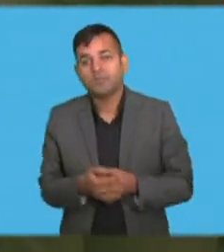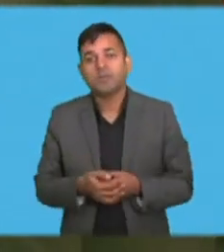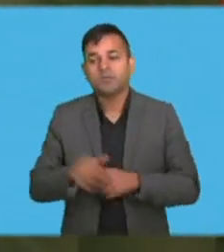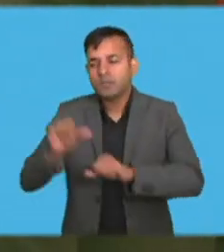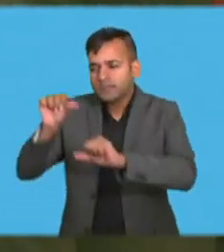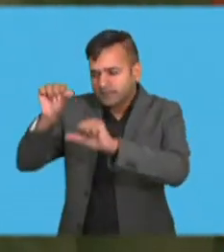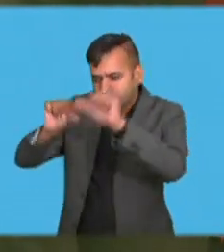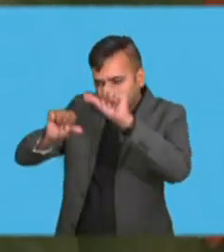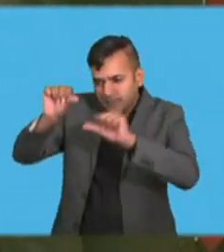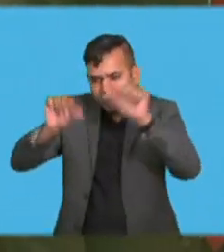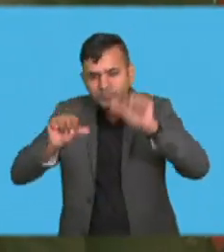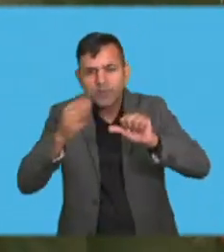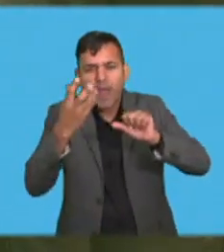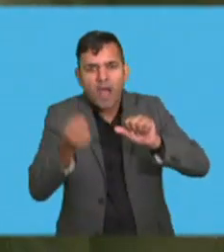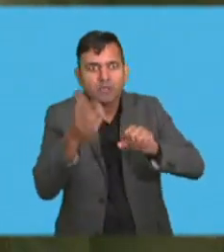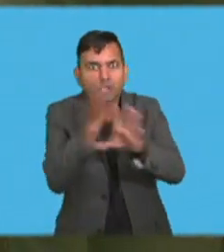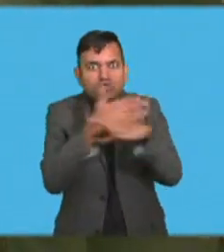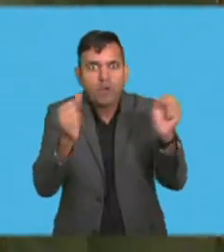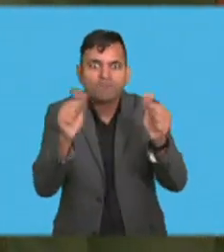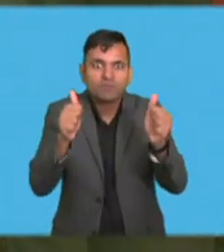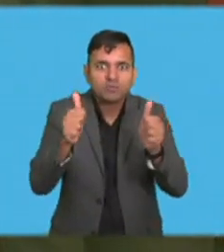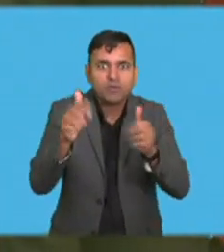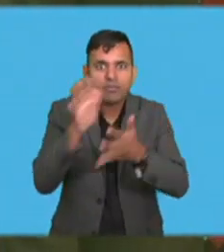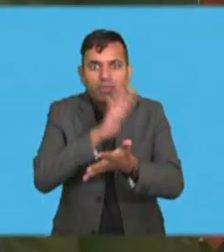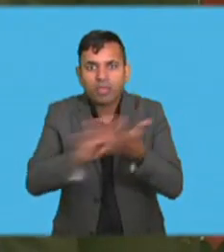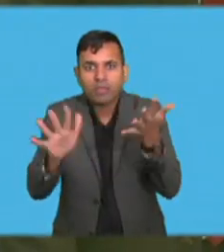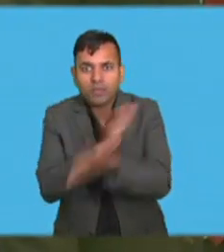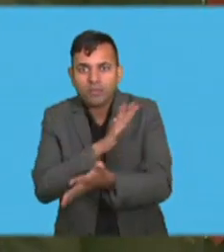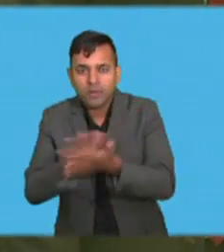Madam Speaker, has been completed, and it's now with the